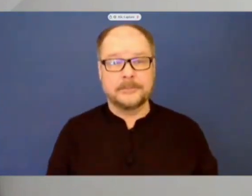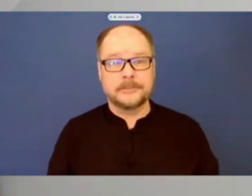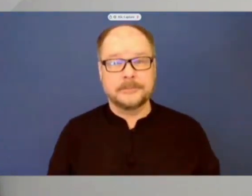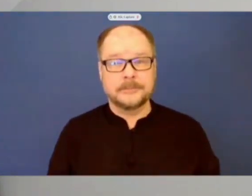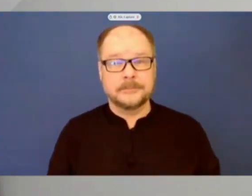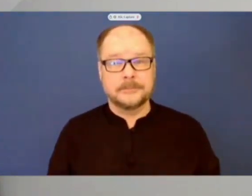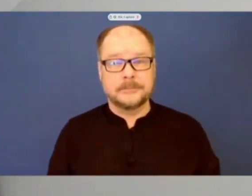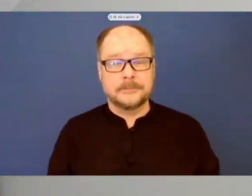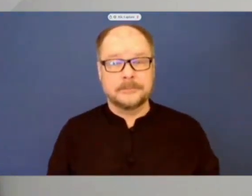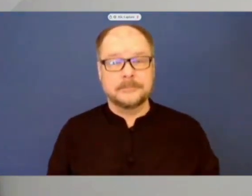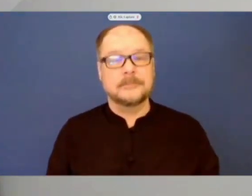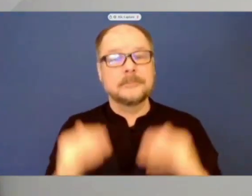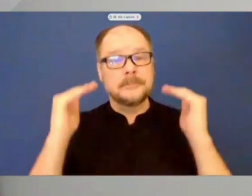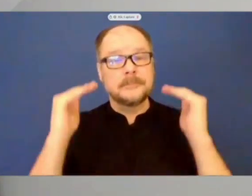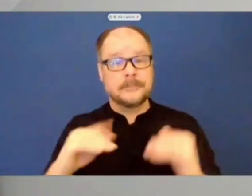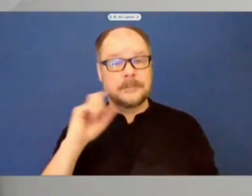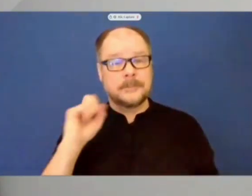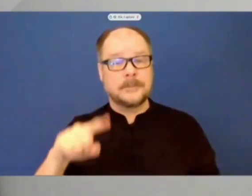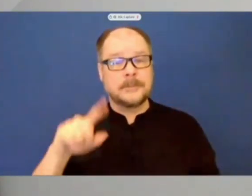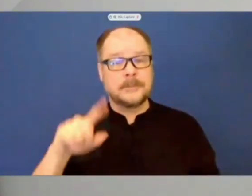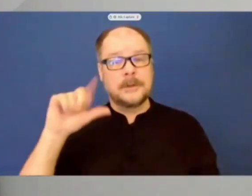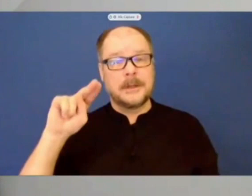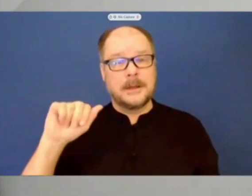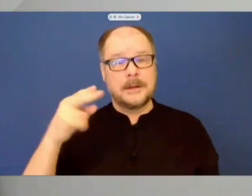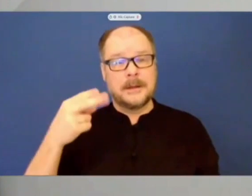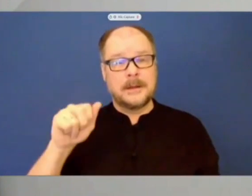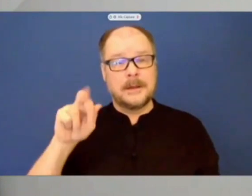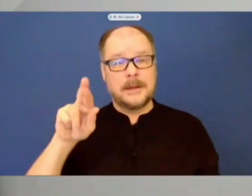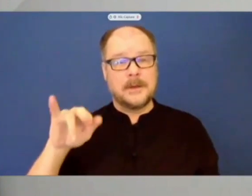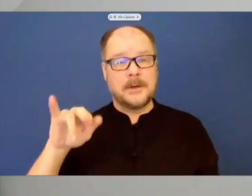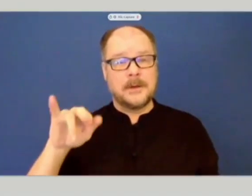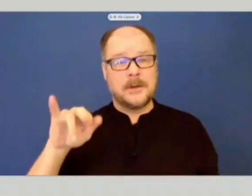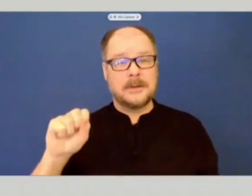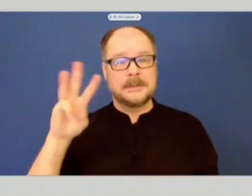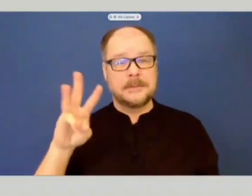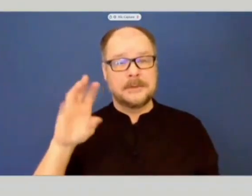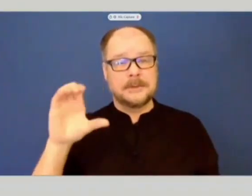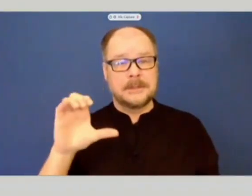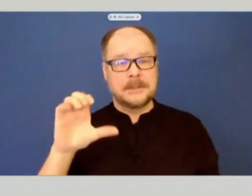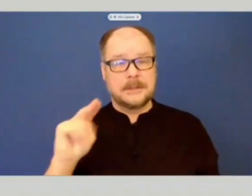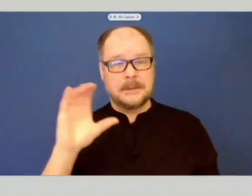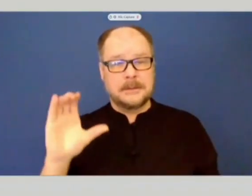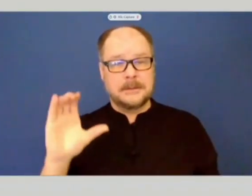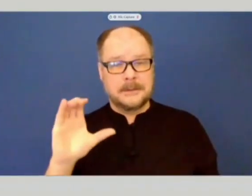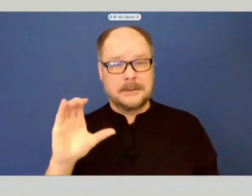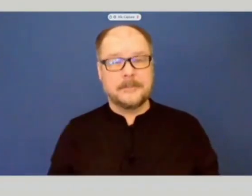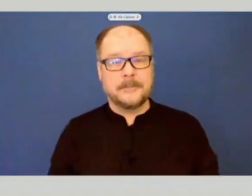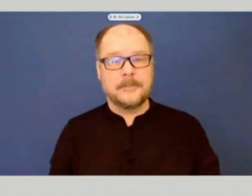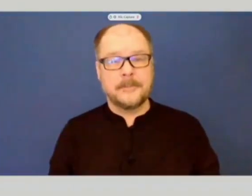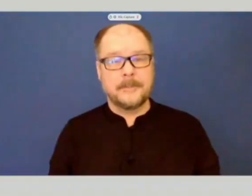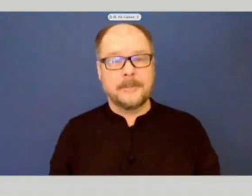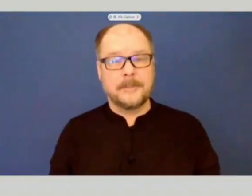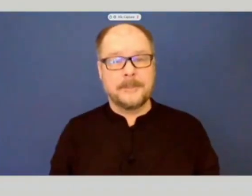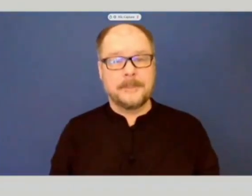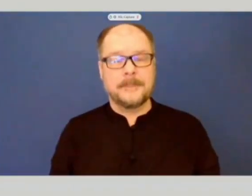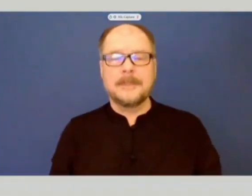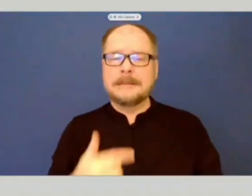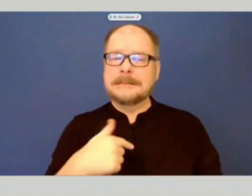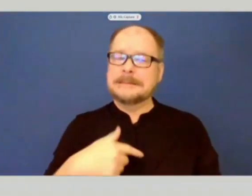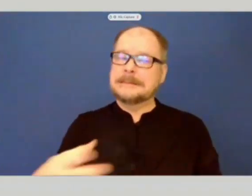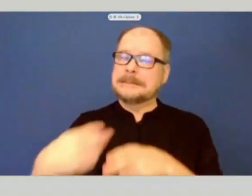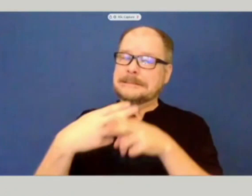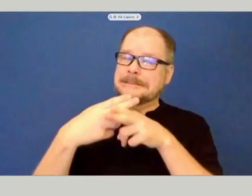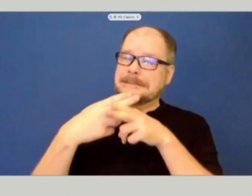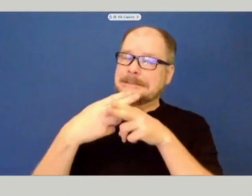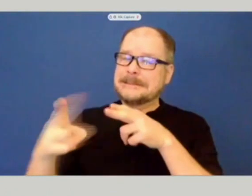Next question is Lana Harris, WCNC. Hi there. So I'm going to very briefly change the topic. You